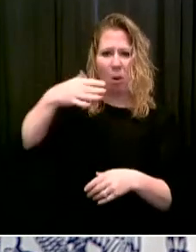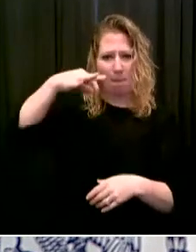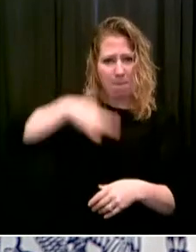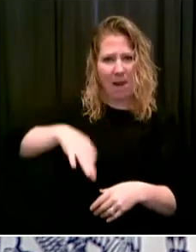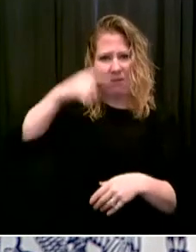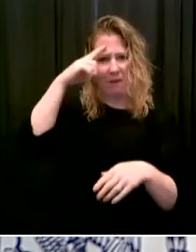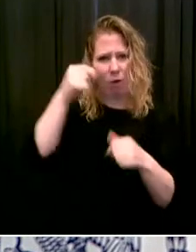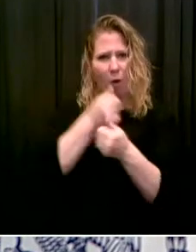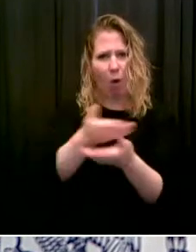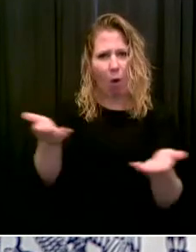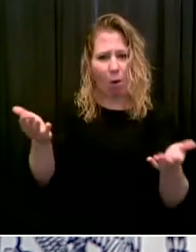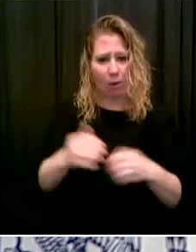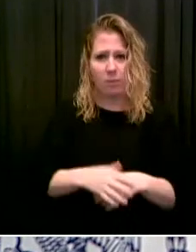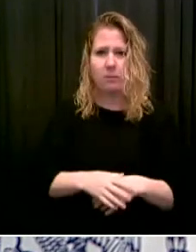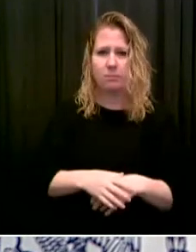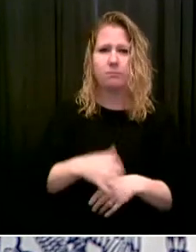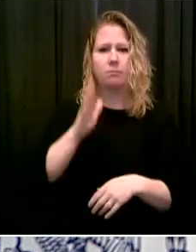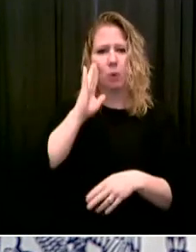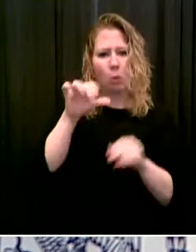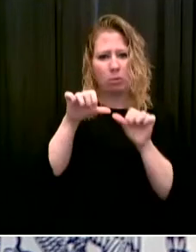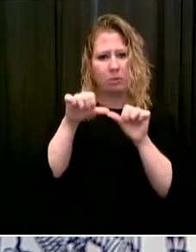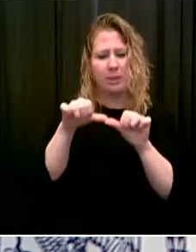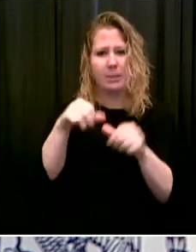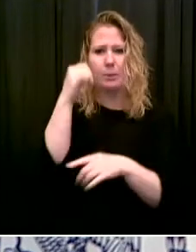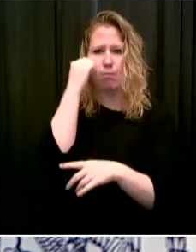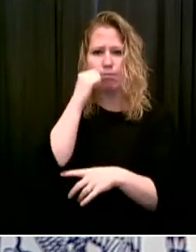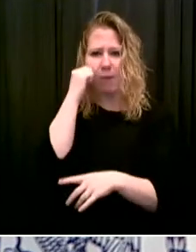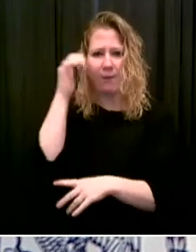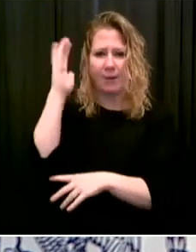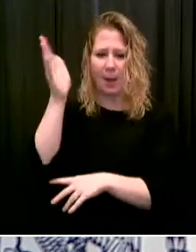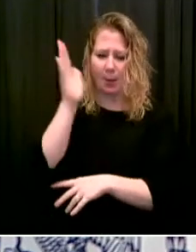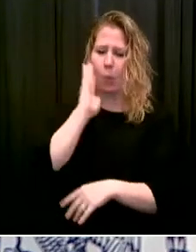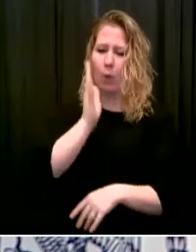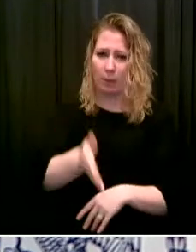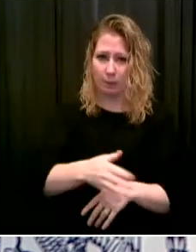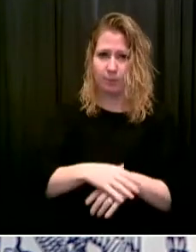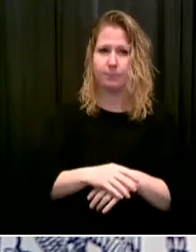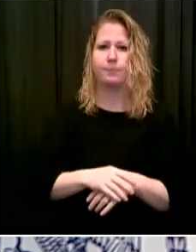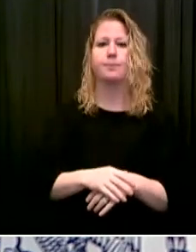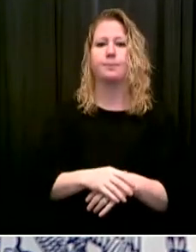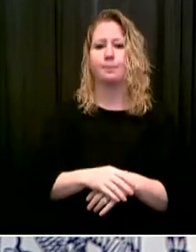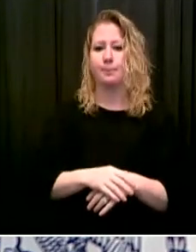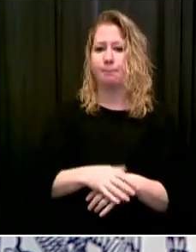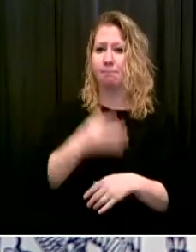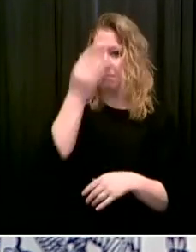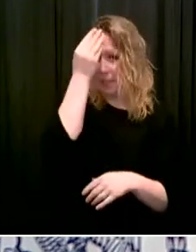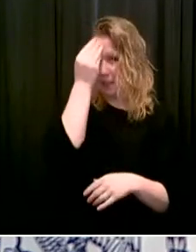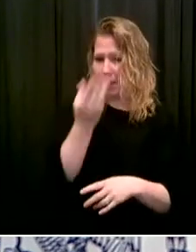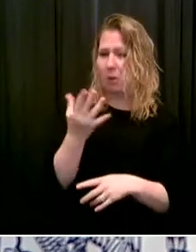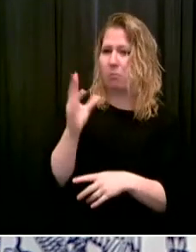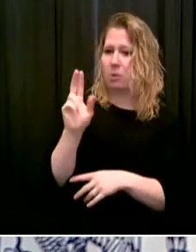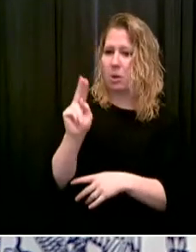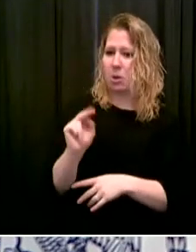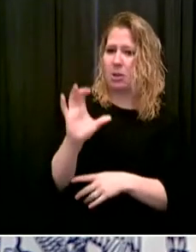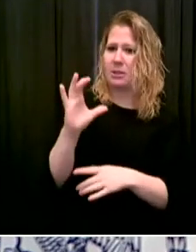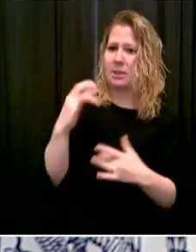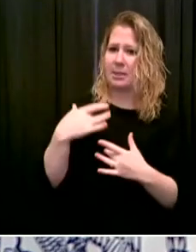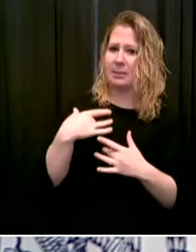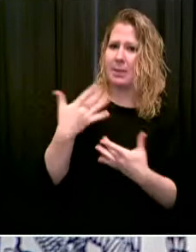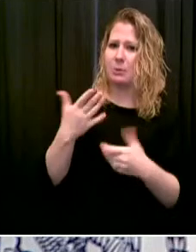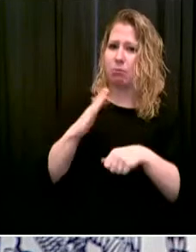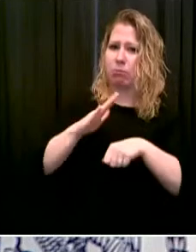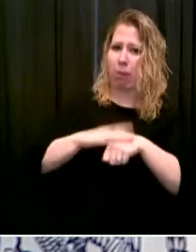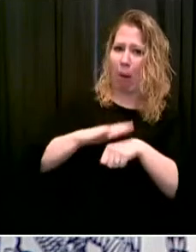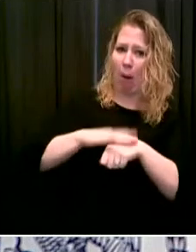been the case often, the city of New York takes a cautious approach. And so we are going to